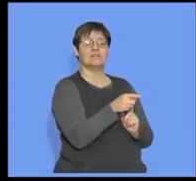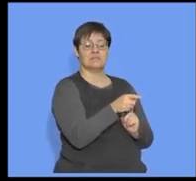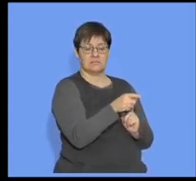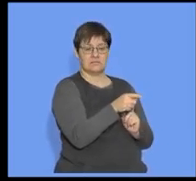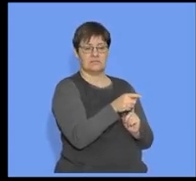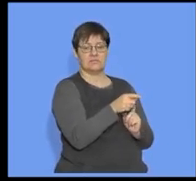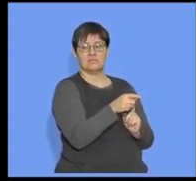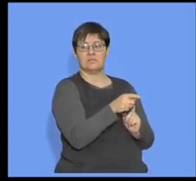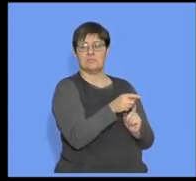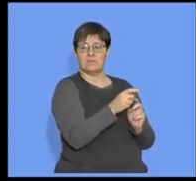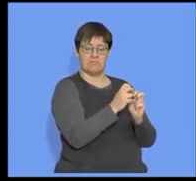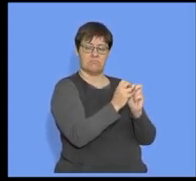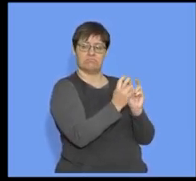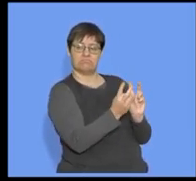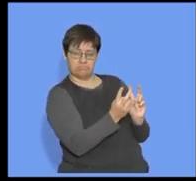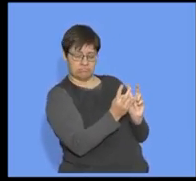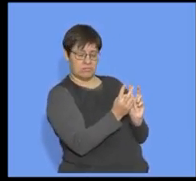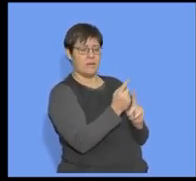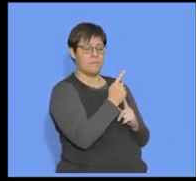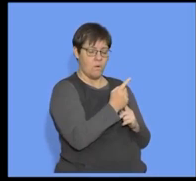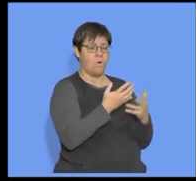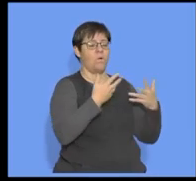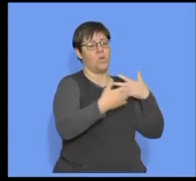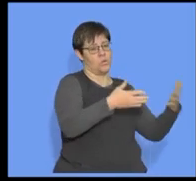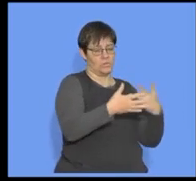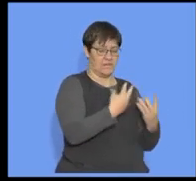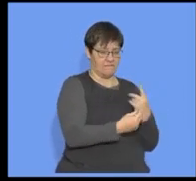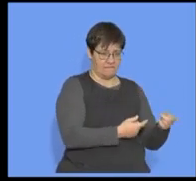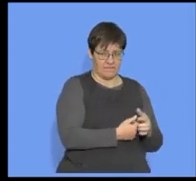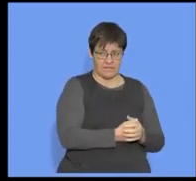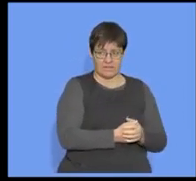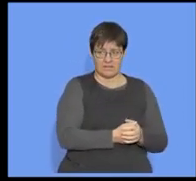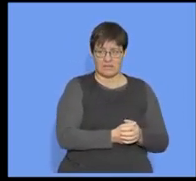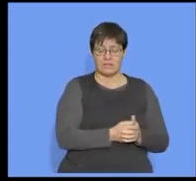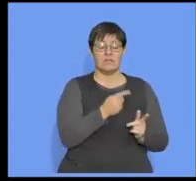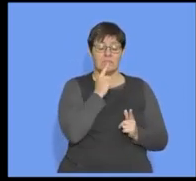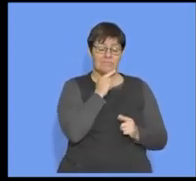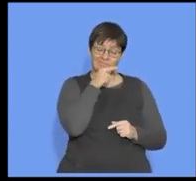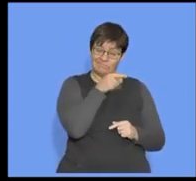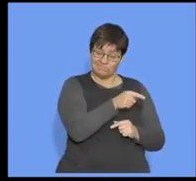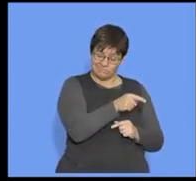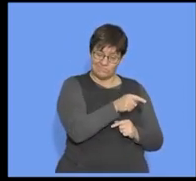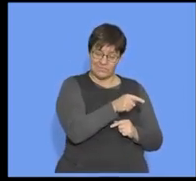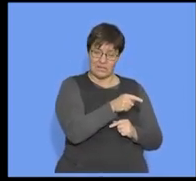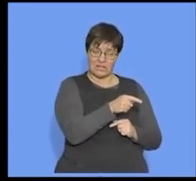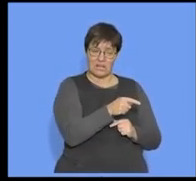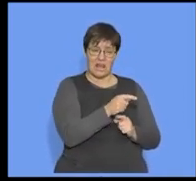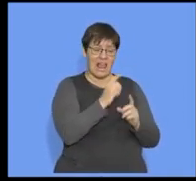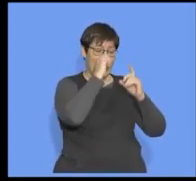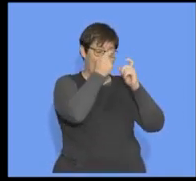will slacken, meaning they will become a little bit loose. Then tension on the